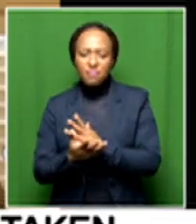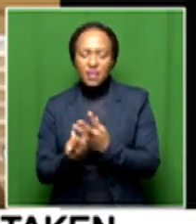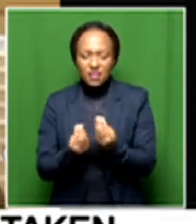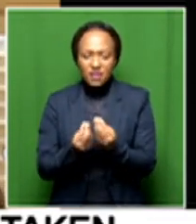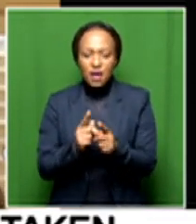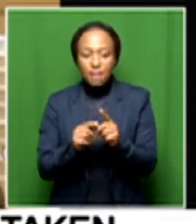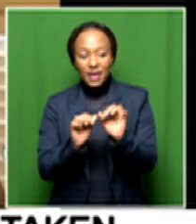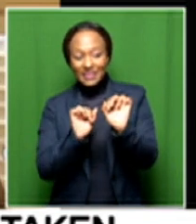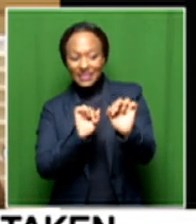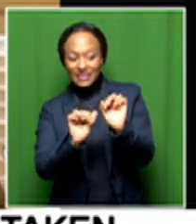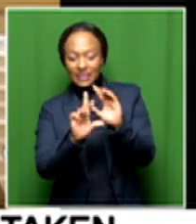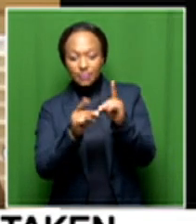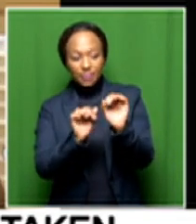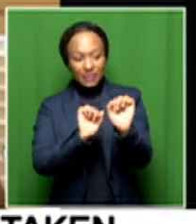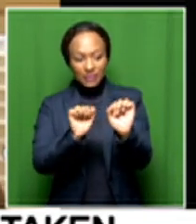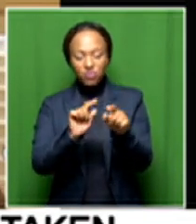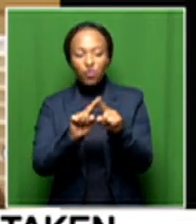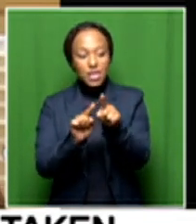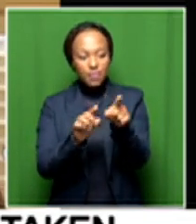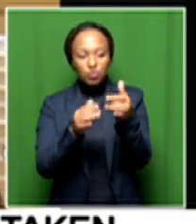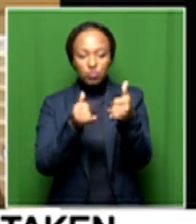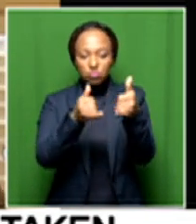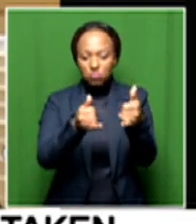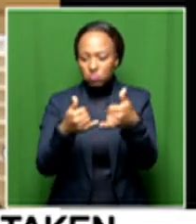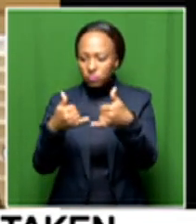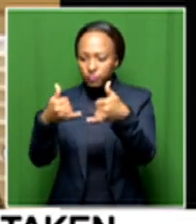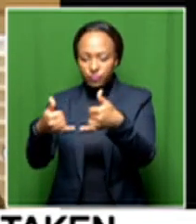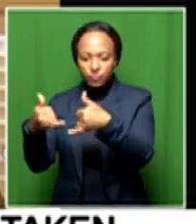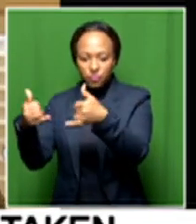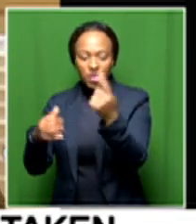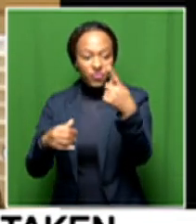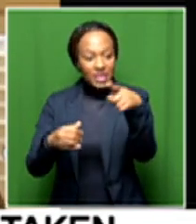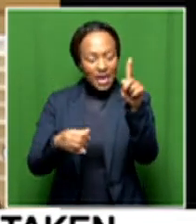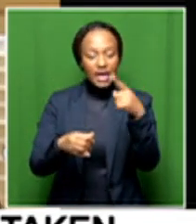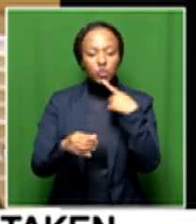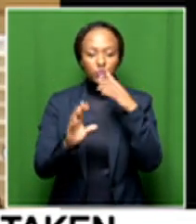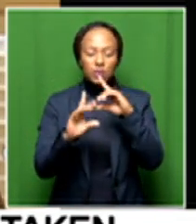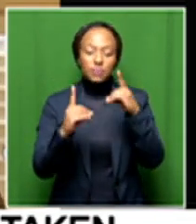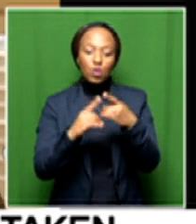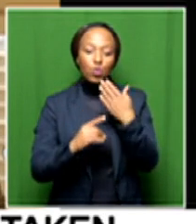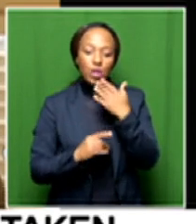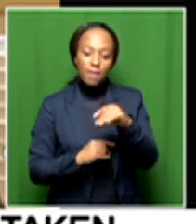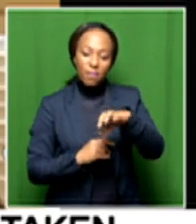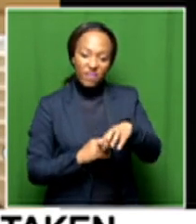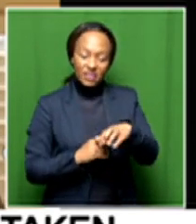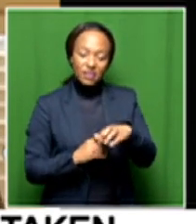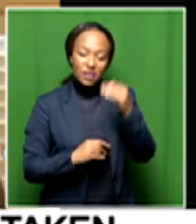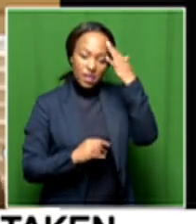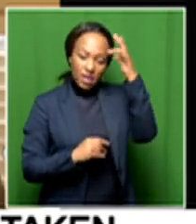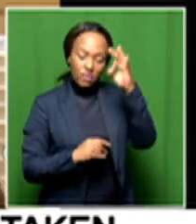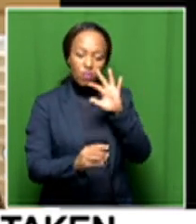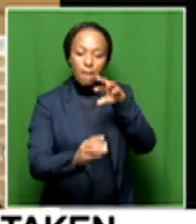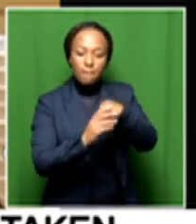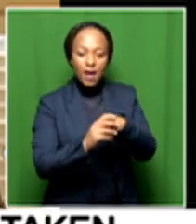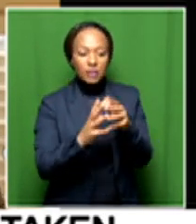the departments in order to issue awards into the relevant institution. So as provincial government, as part of transparency,